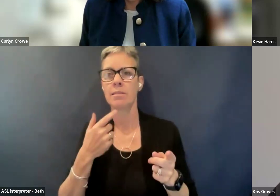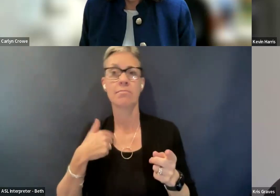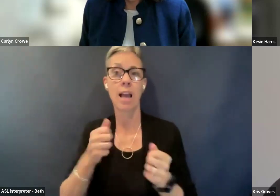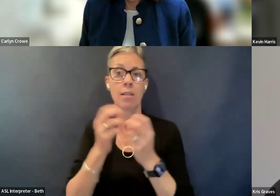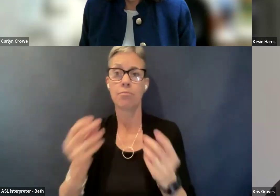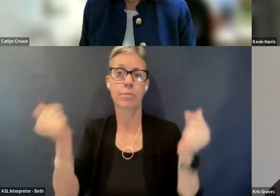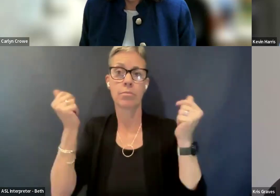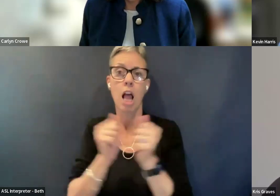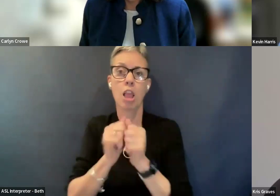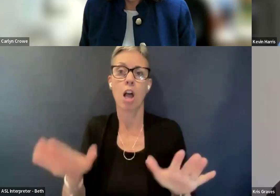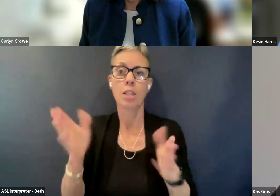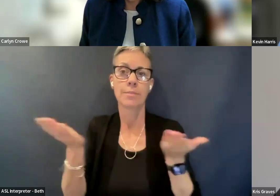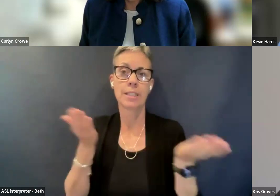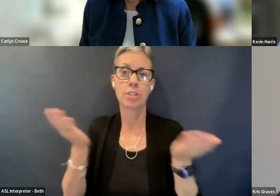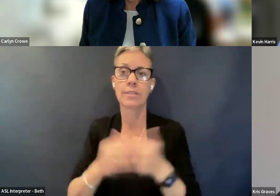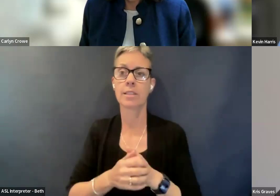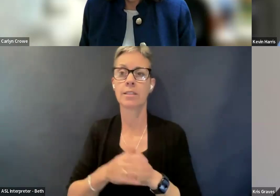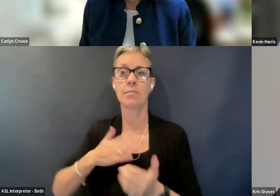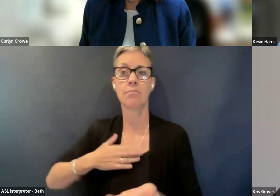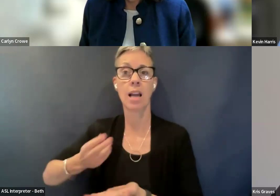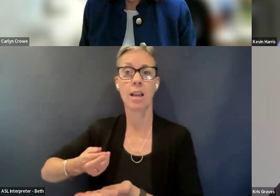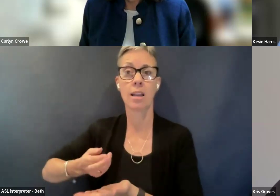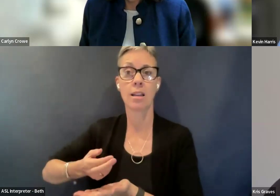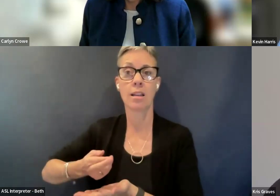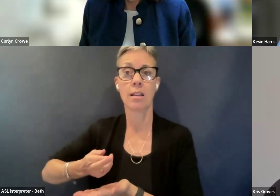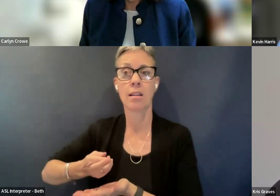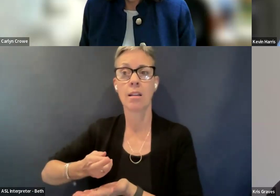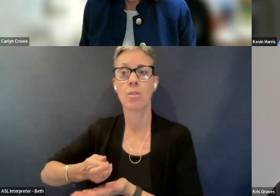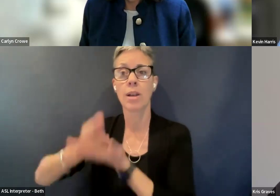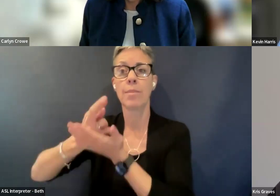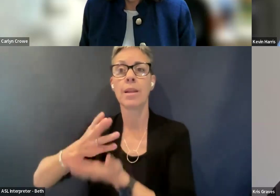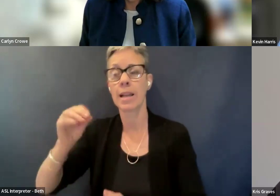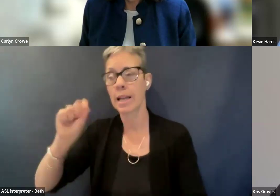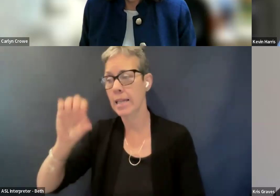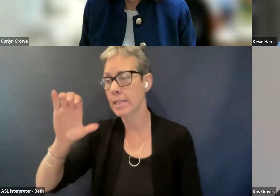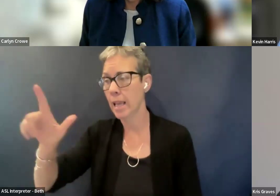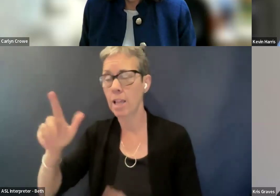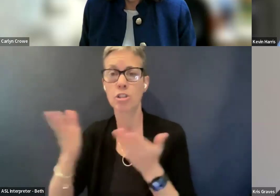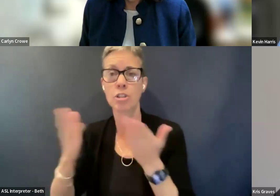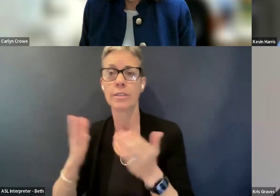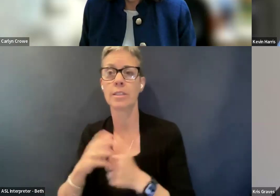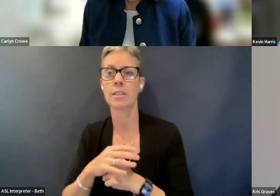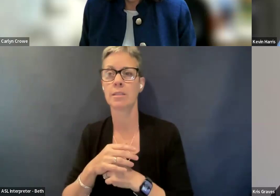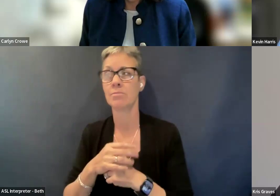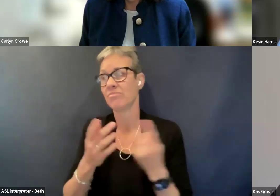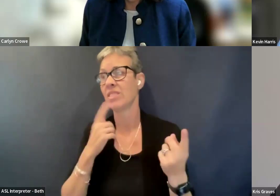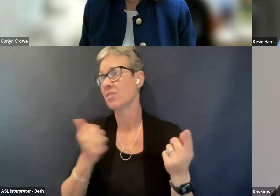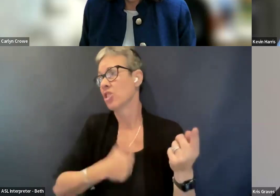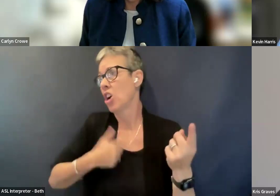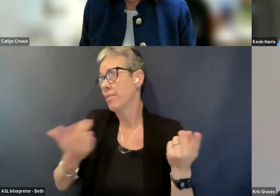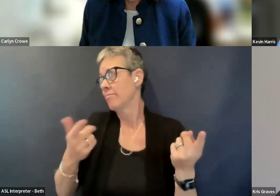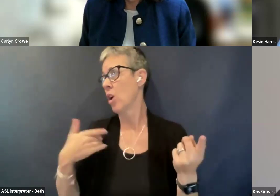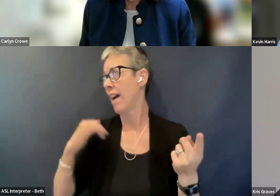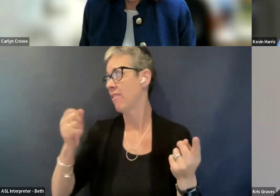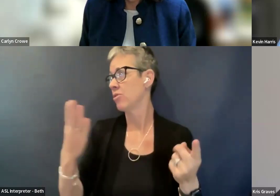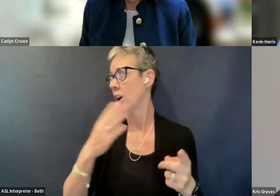services, my habilitation and my SCL services, and it's just like, well, you got this job now, so we're